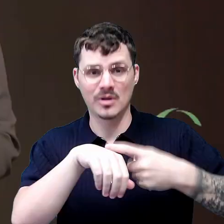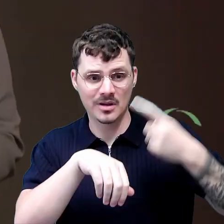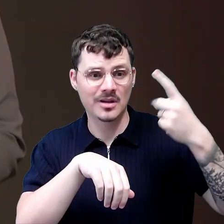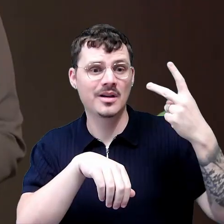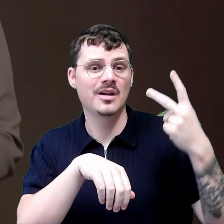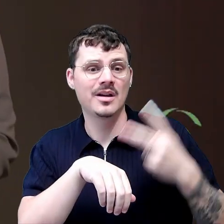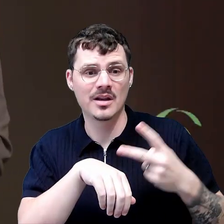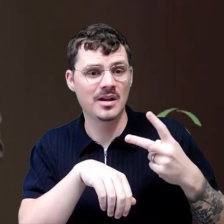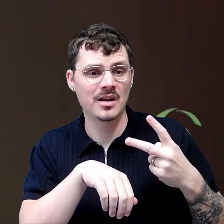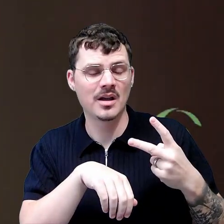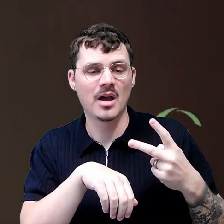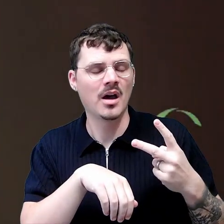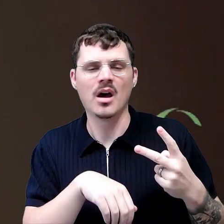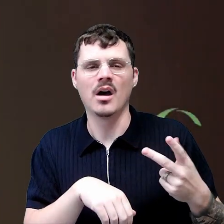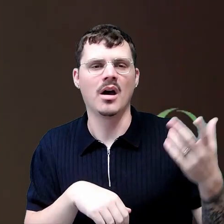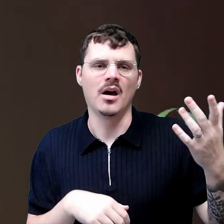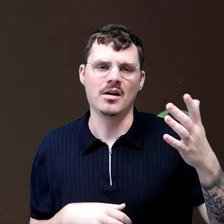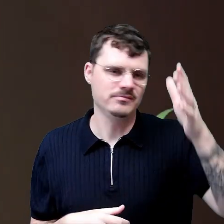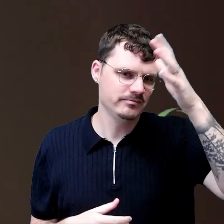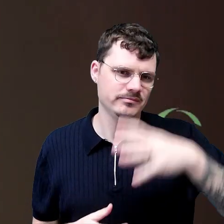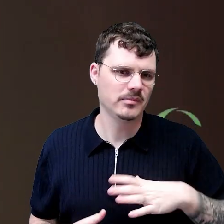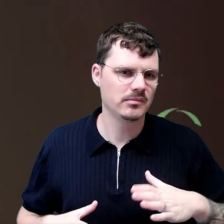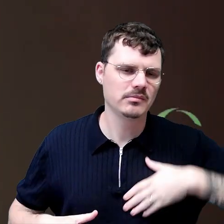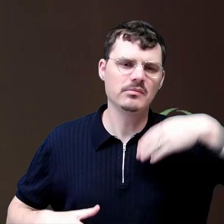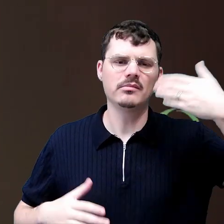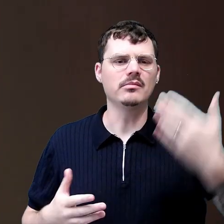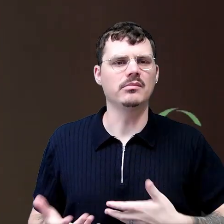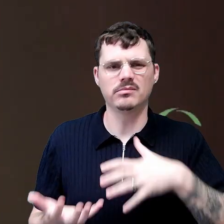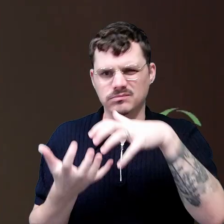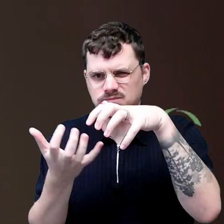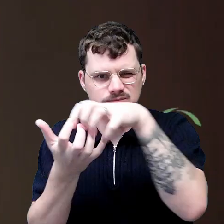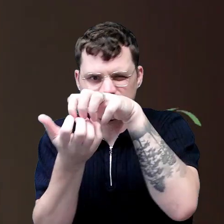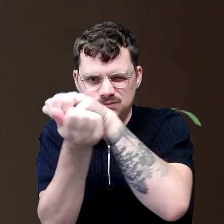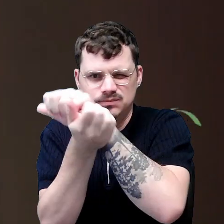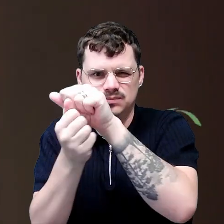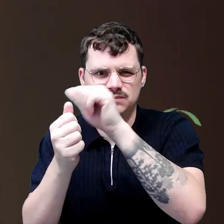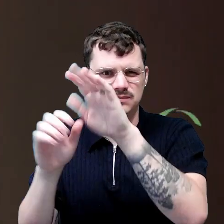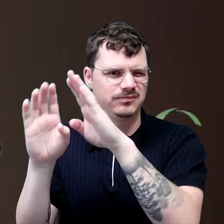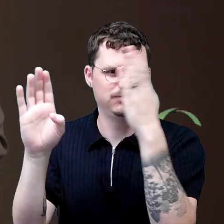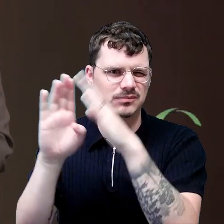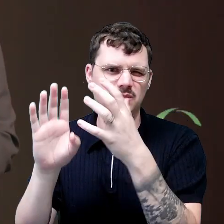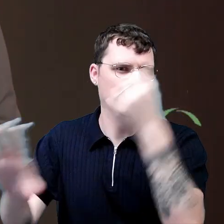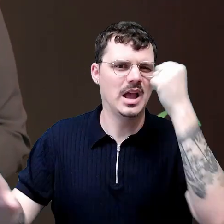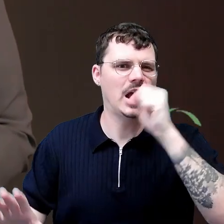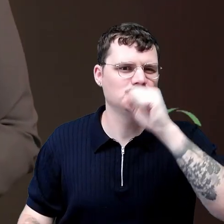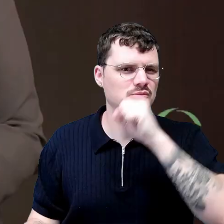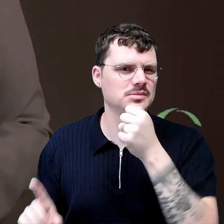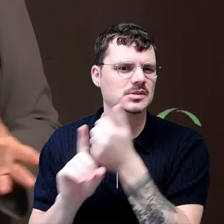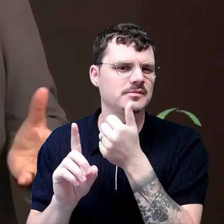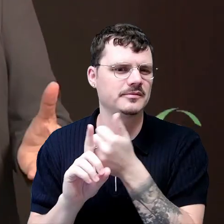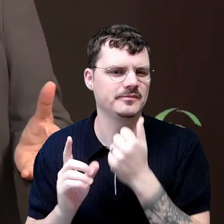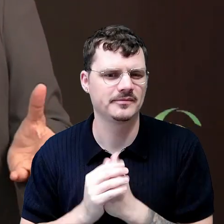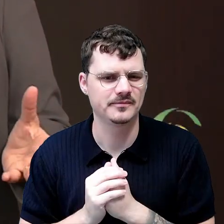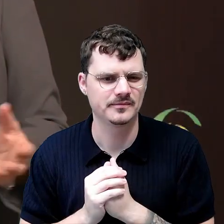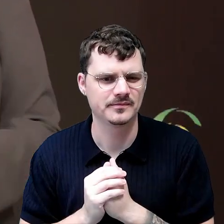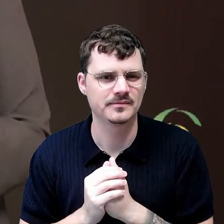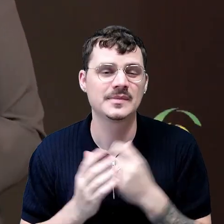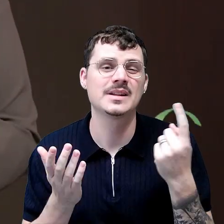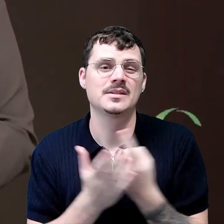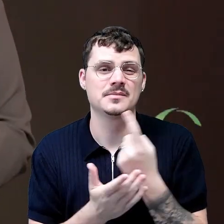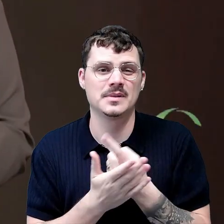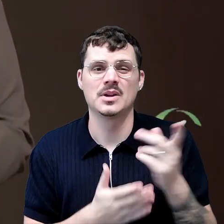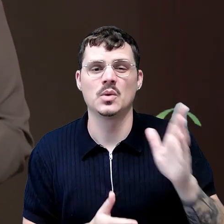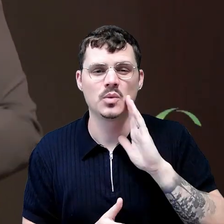just go tear the freezer off the wall and get the stuff himself. He sometimes dug at his